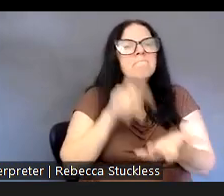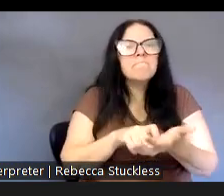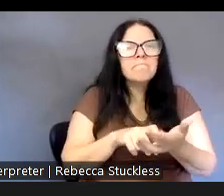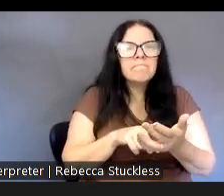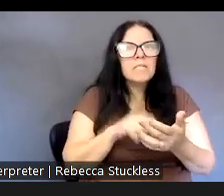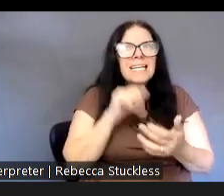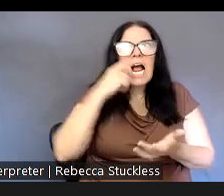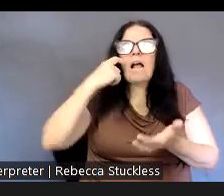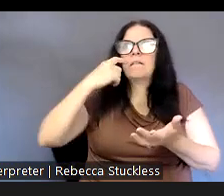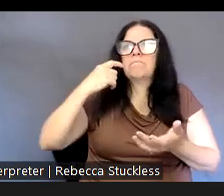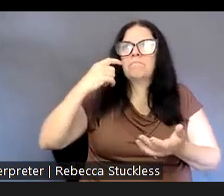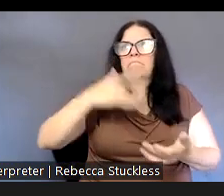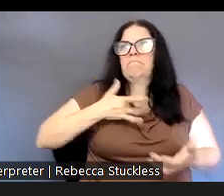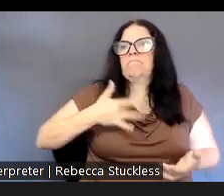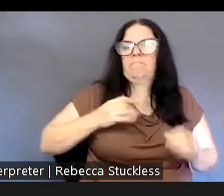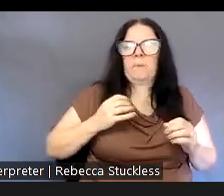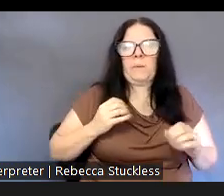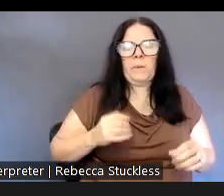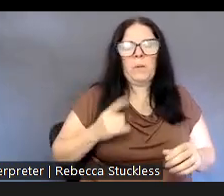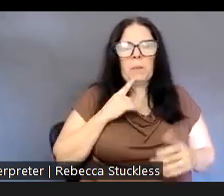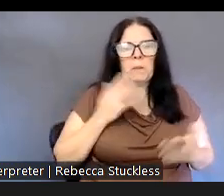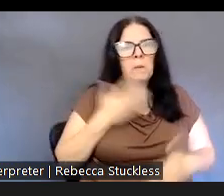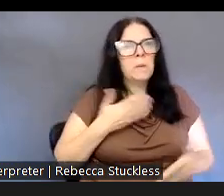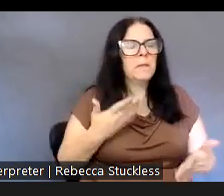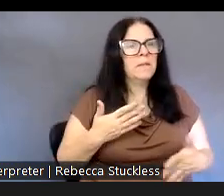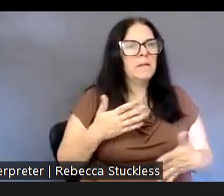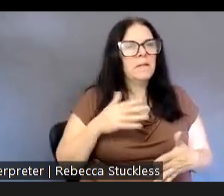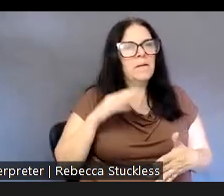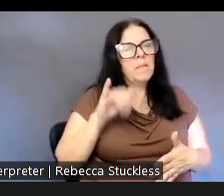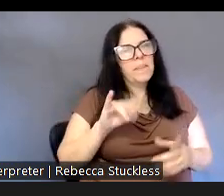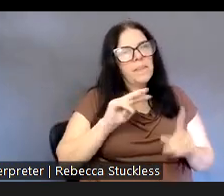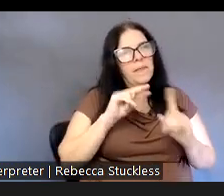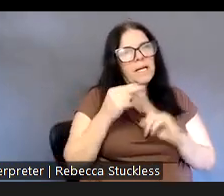The kind of lens that a